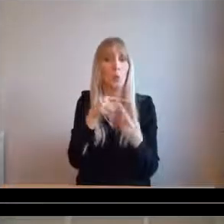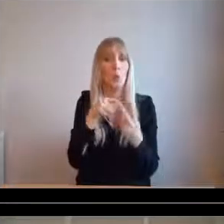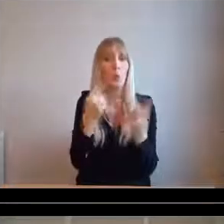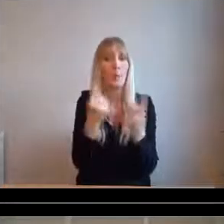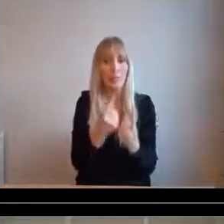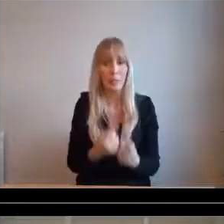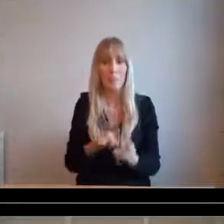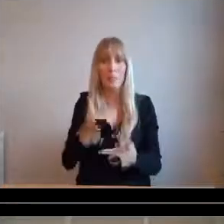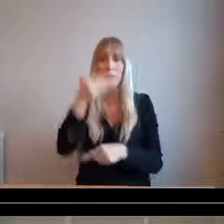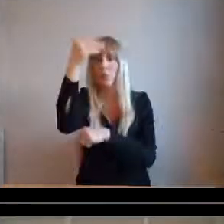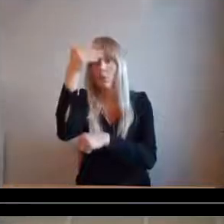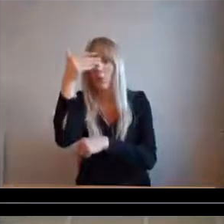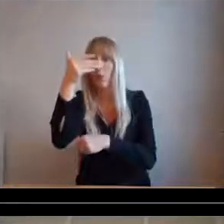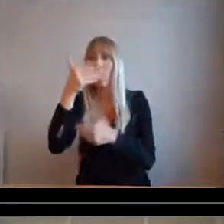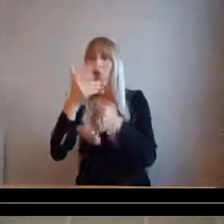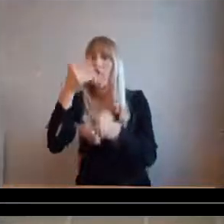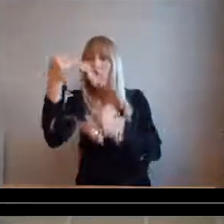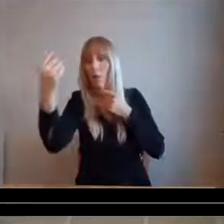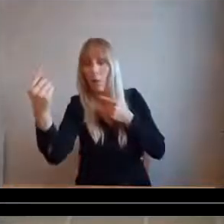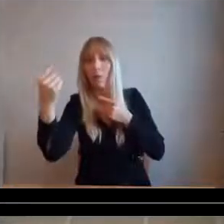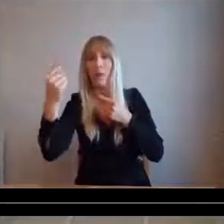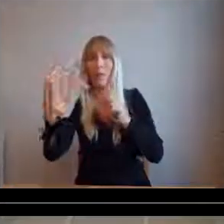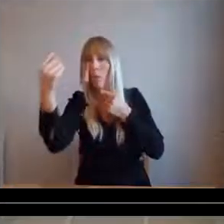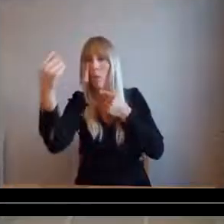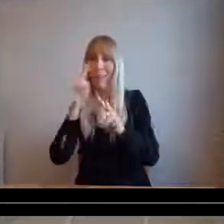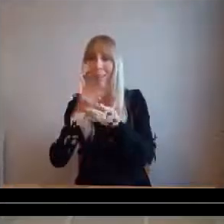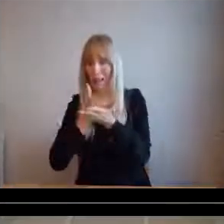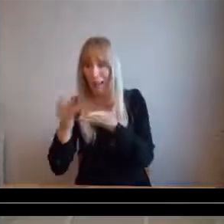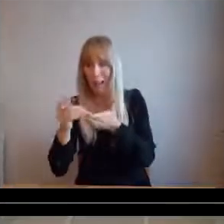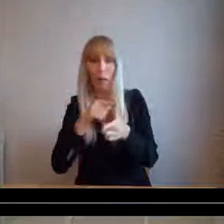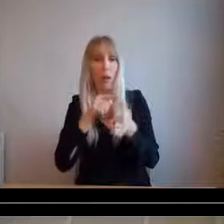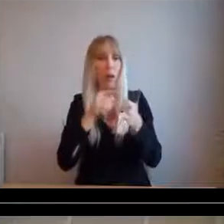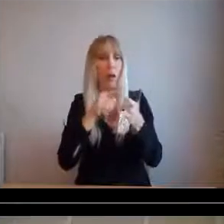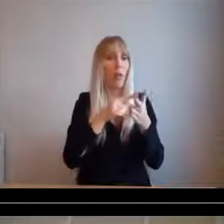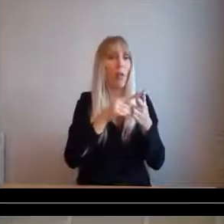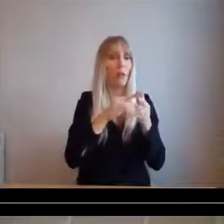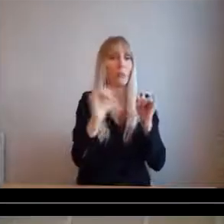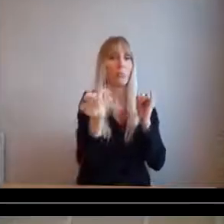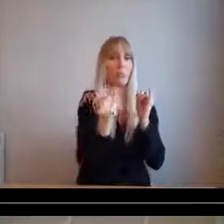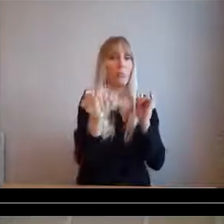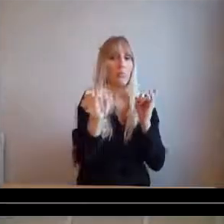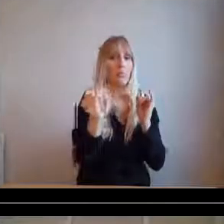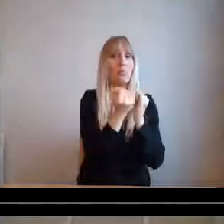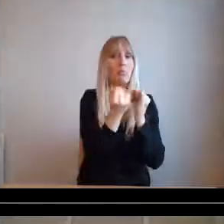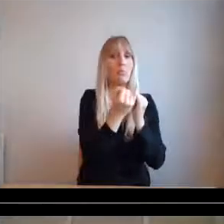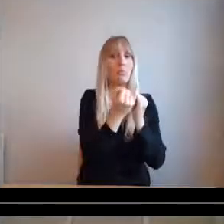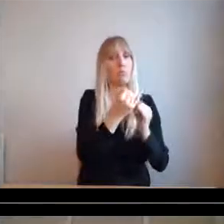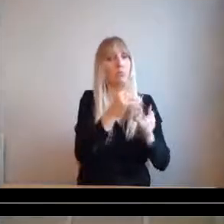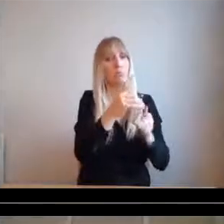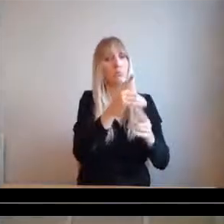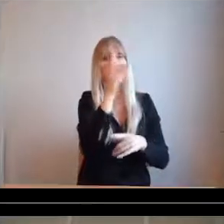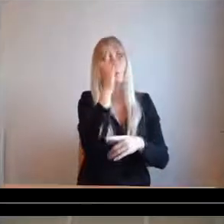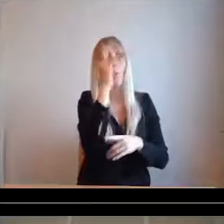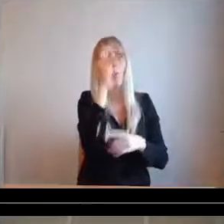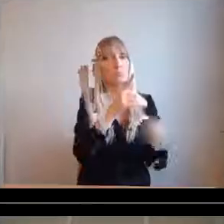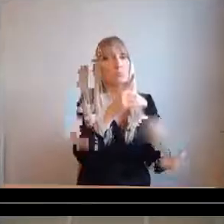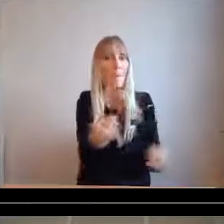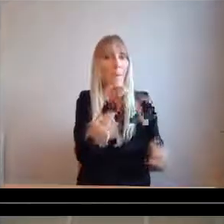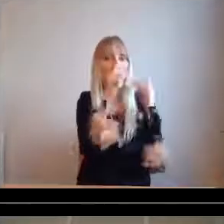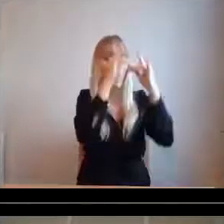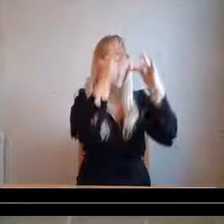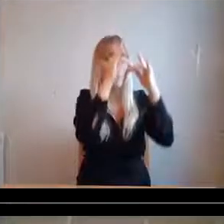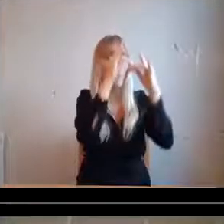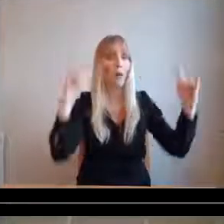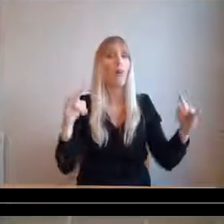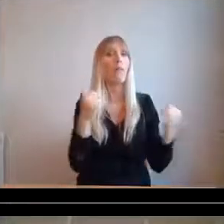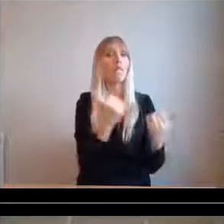were interlinked: the visibility for the alignment change and the moving the bridge for the gantry. Thank you for that,